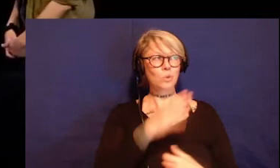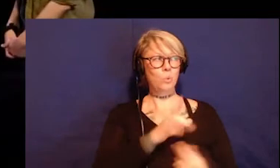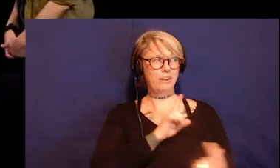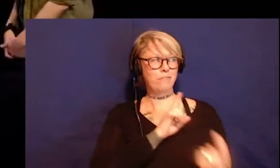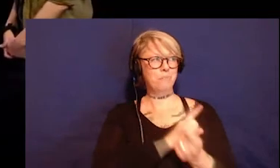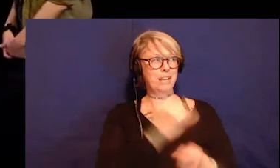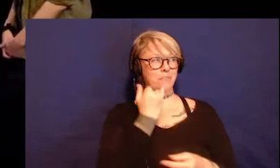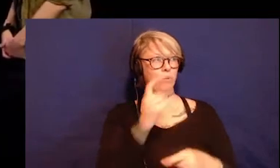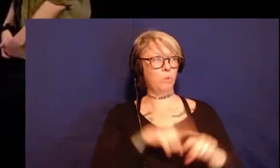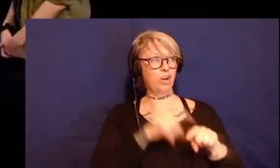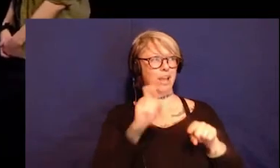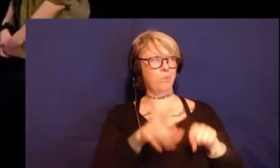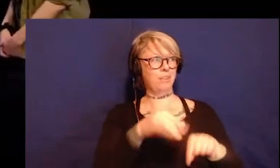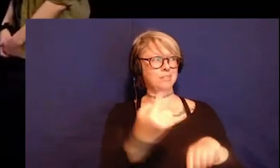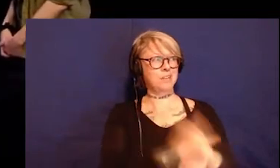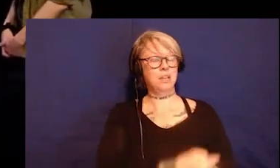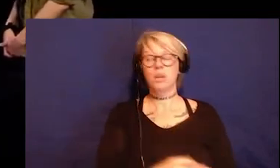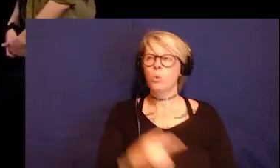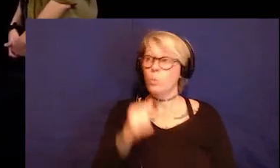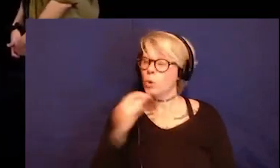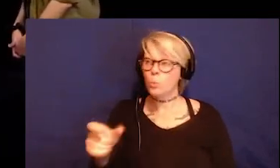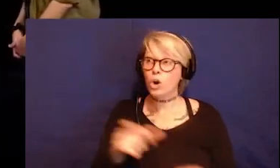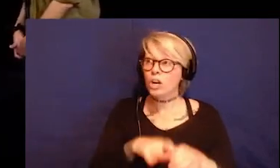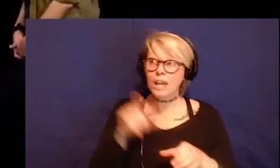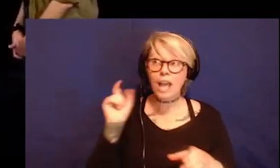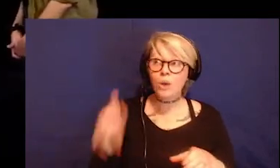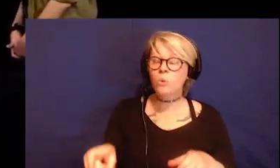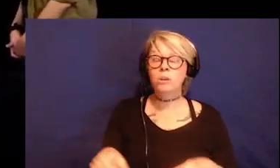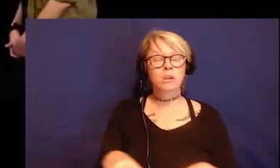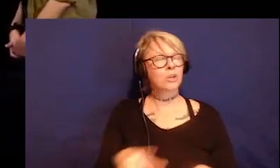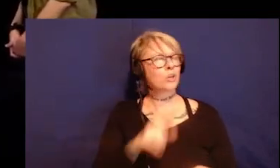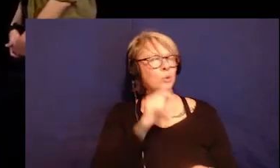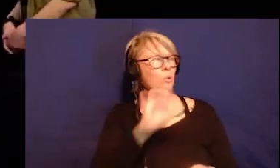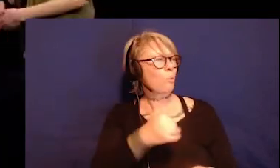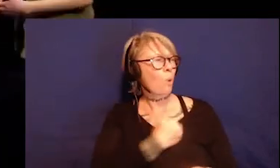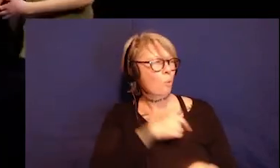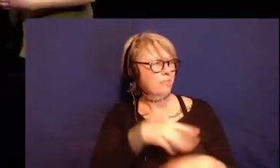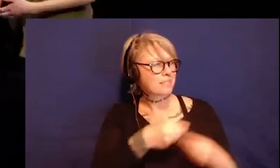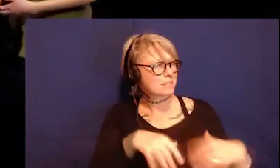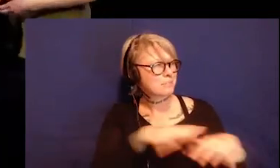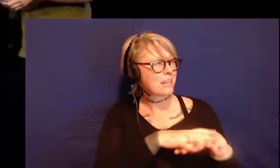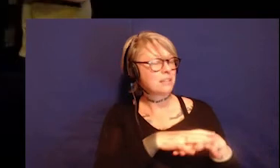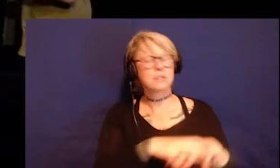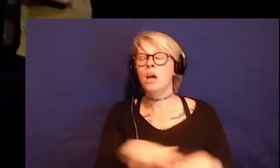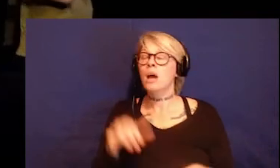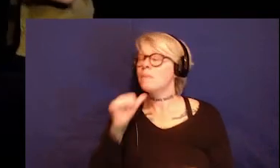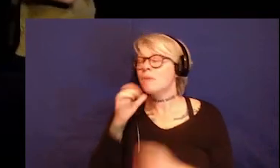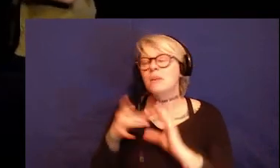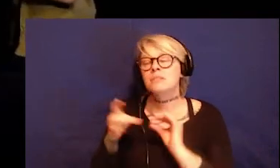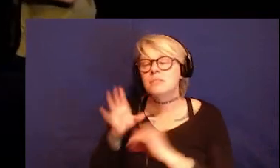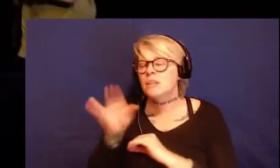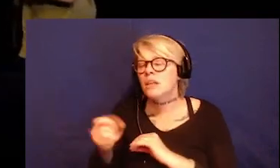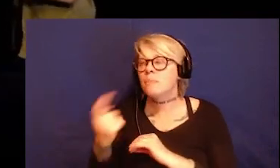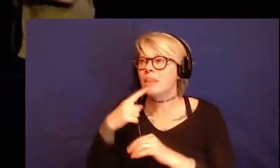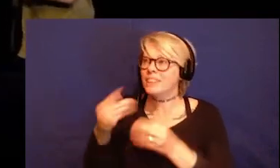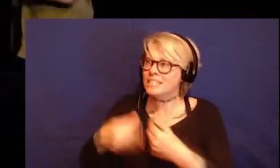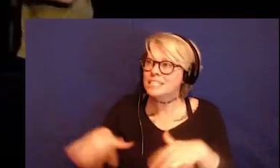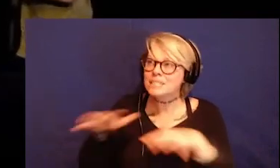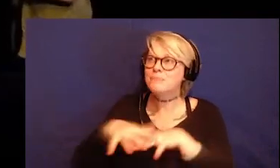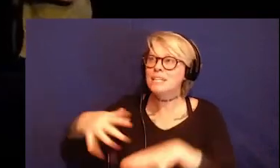that day. We weren't out. We don't own this space. I'm not saying that, but this space is